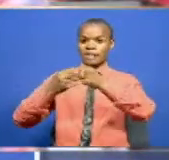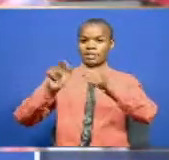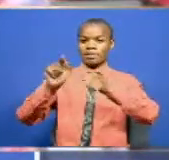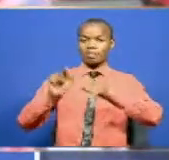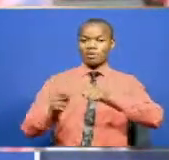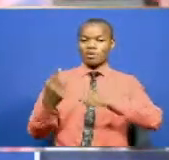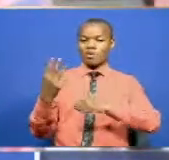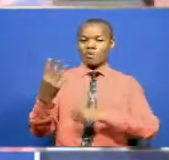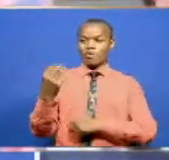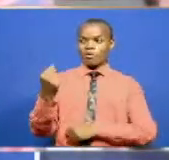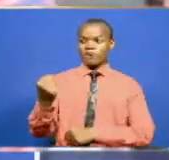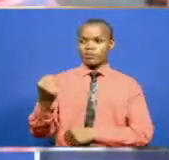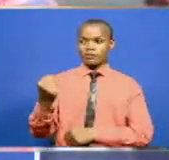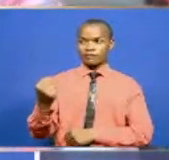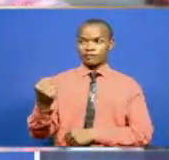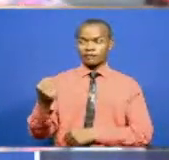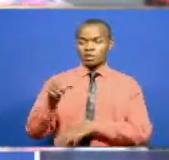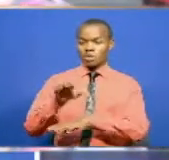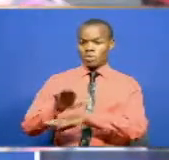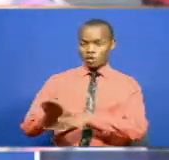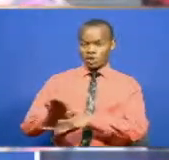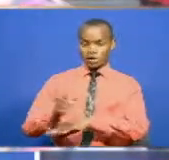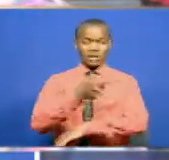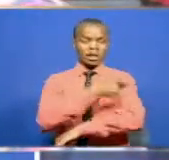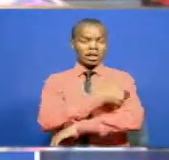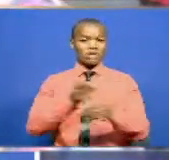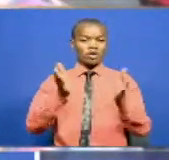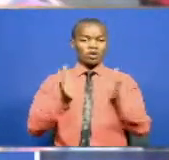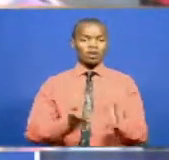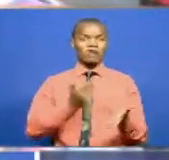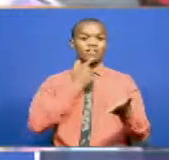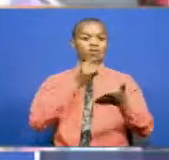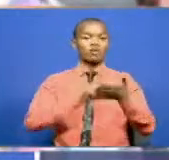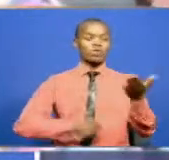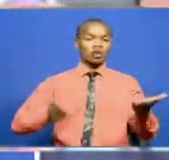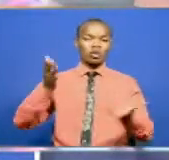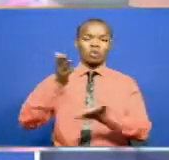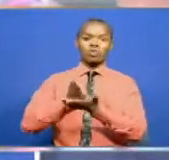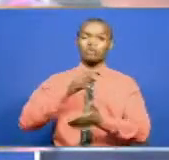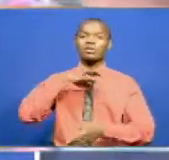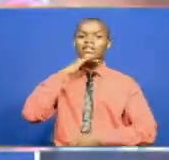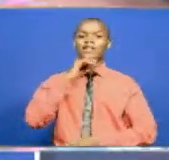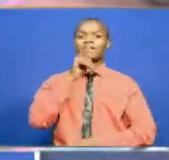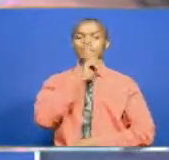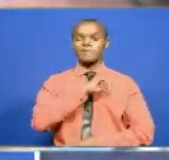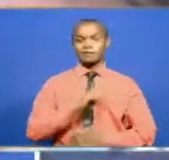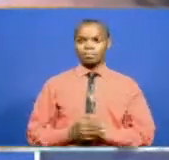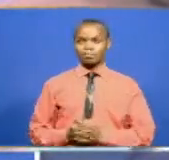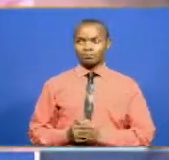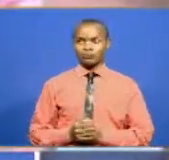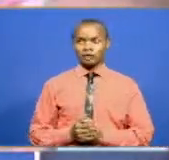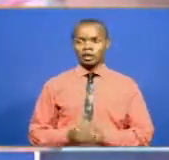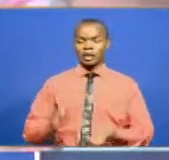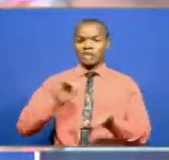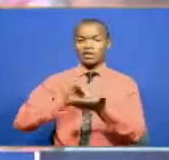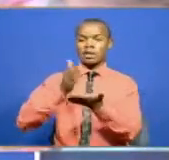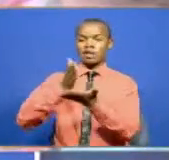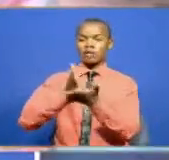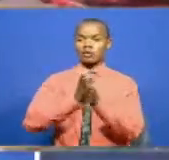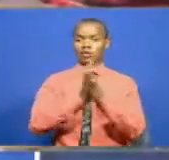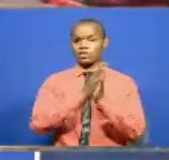a.m., the doctor certified that we have lost our colleague. That's the truth of the